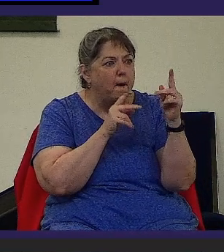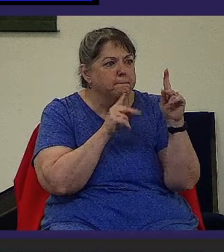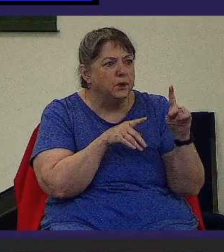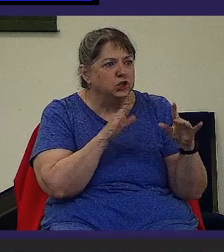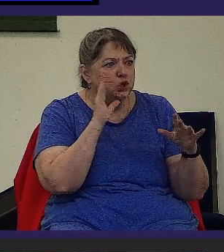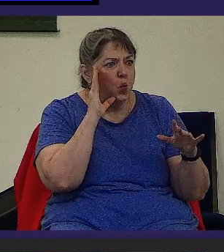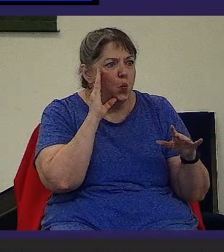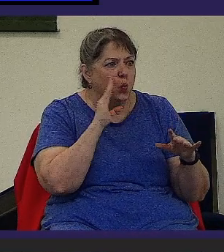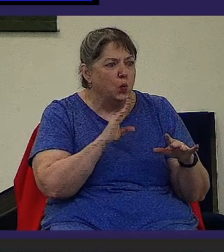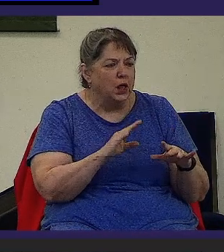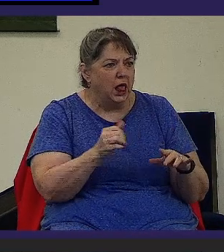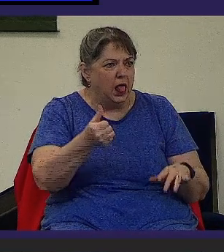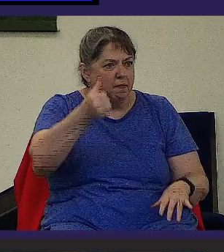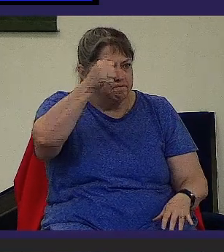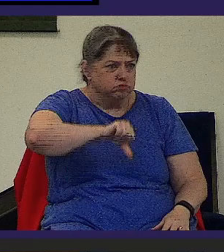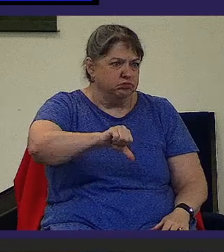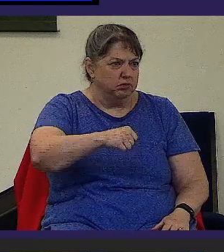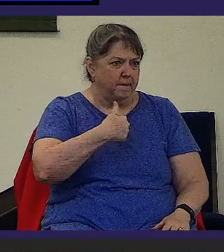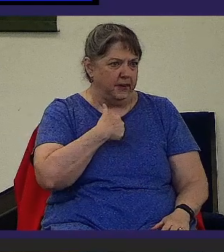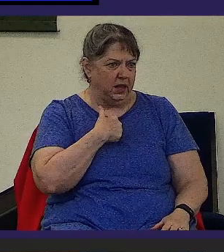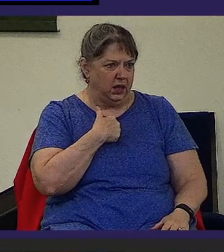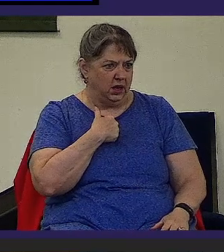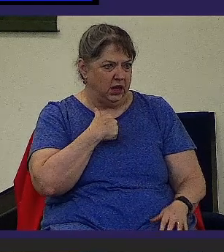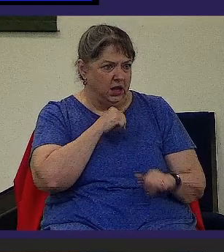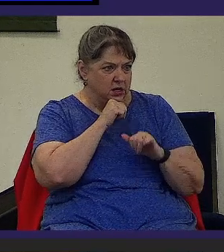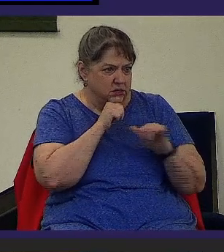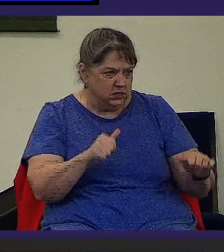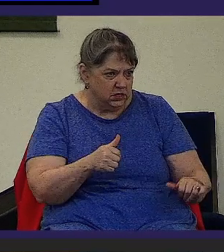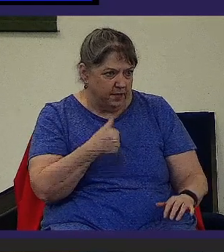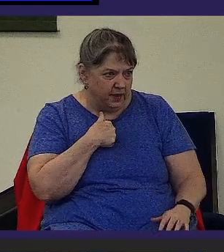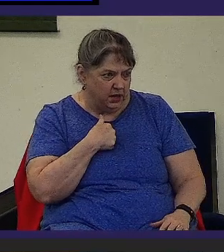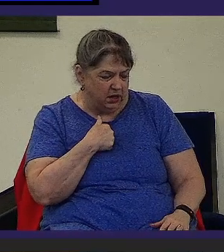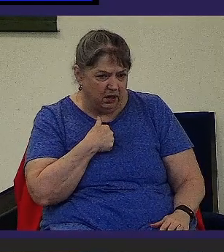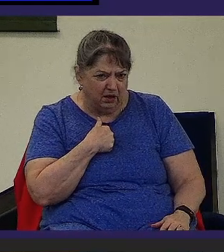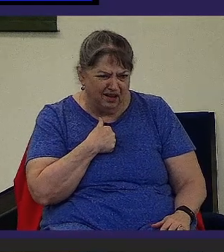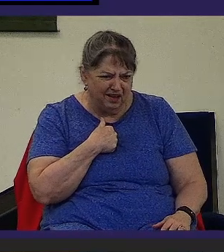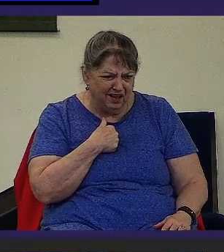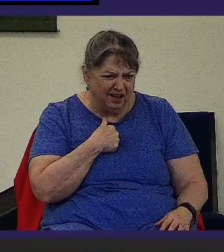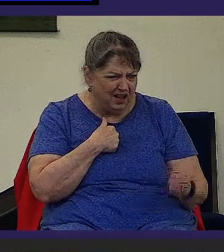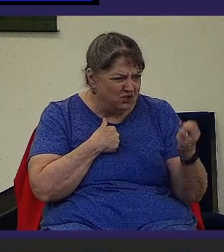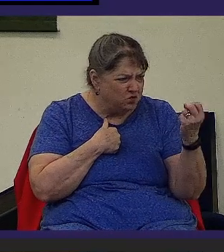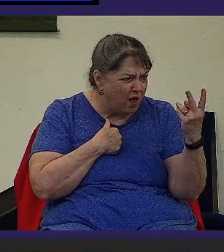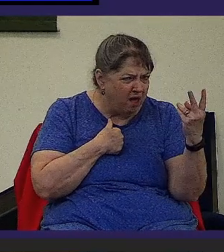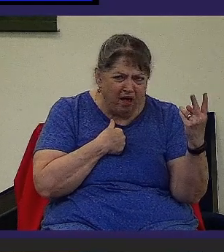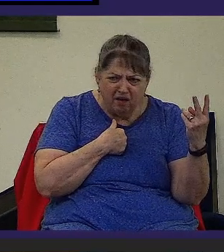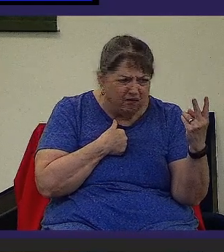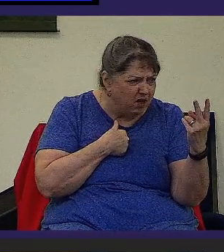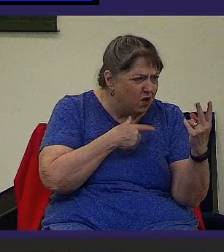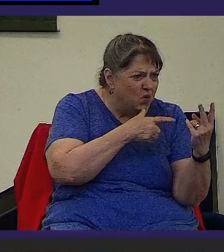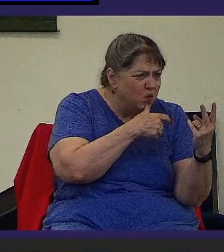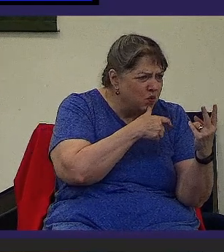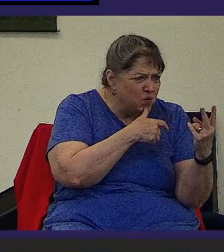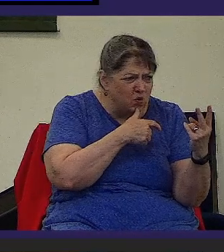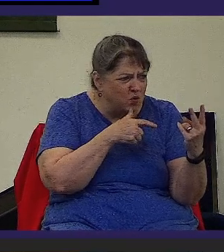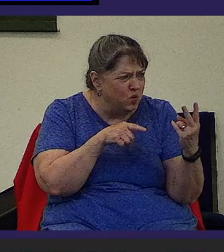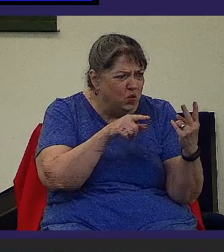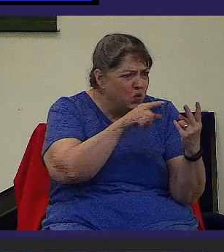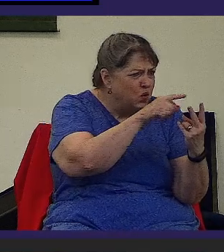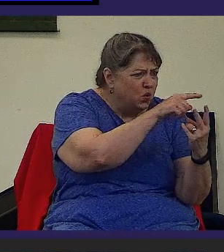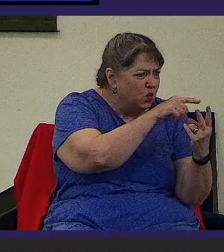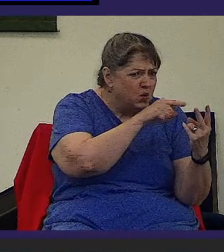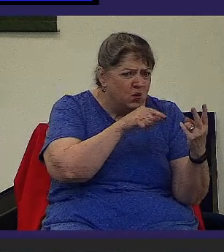13 he says one of you will betray me and then in verse 38 he says uh one of you will deny knowing me